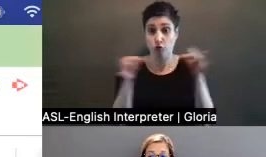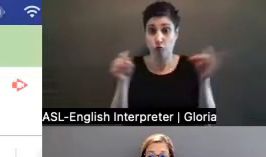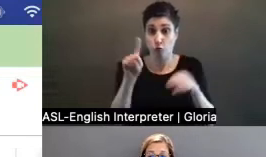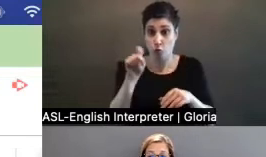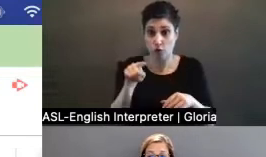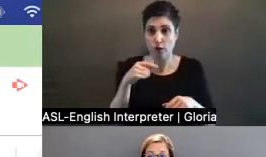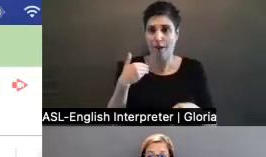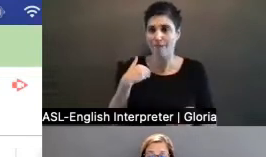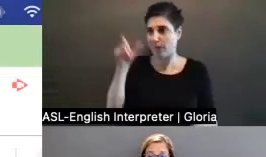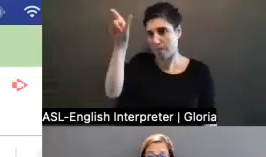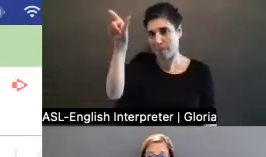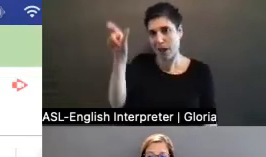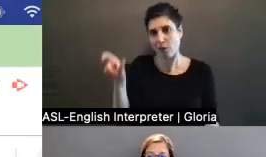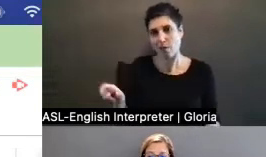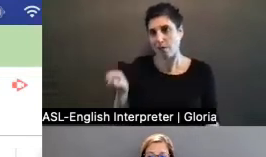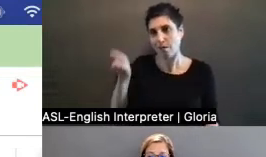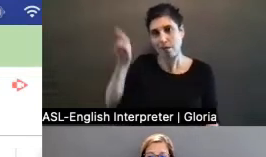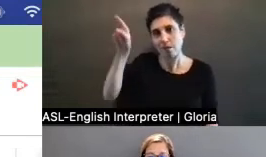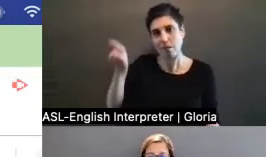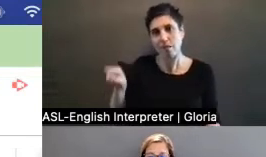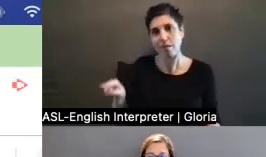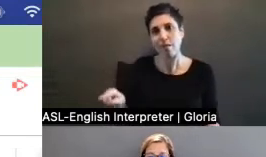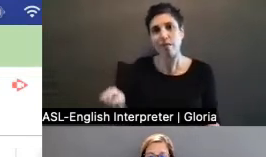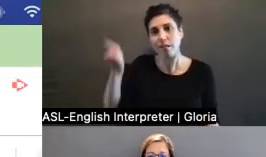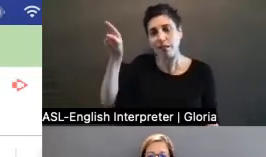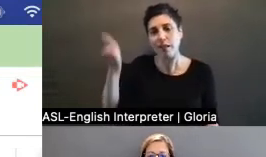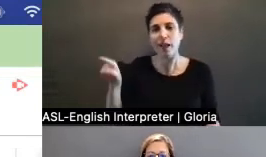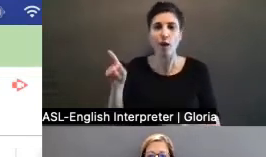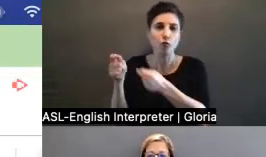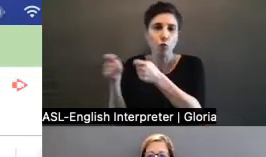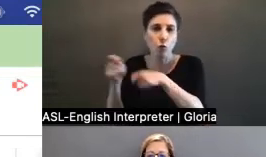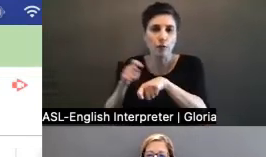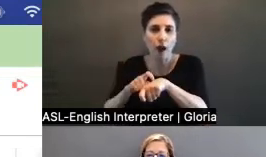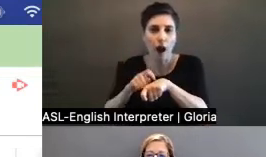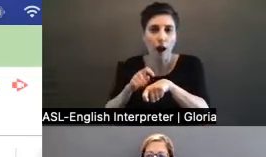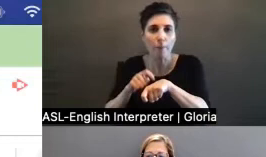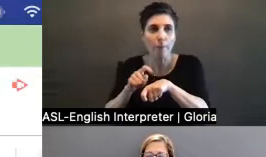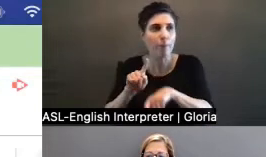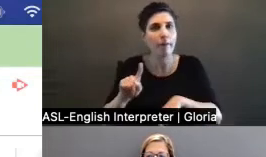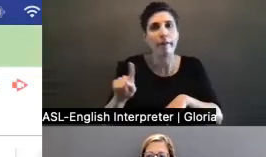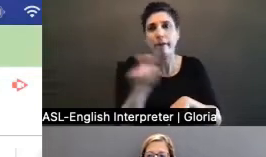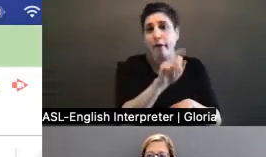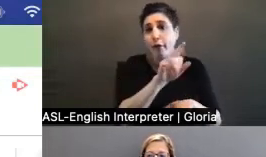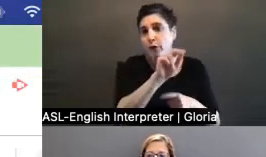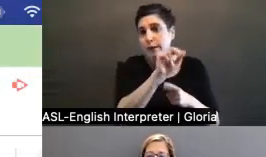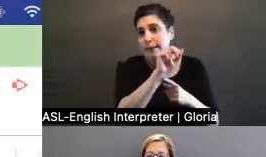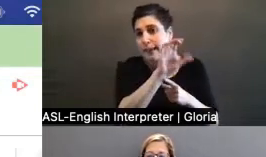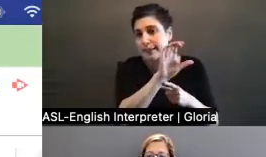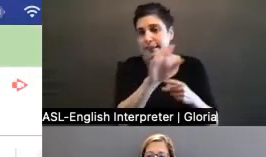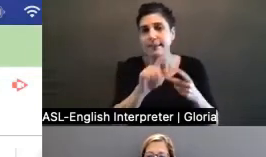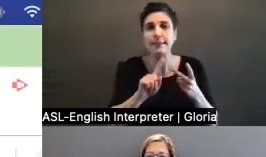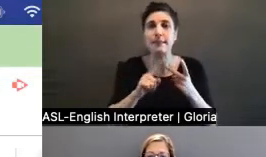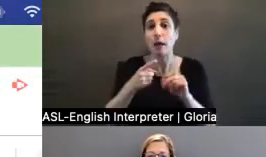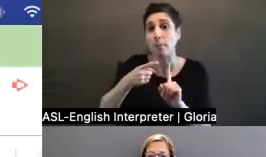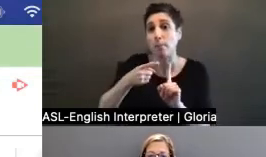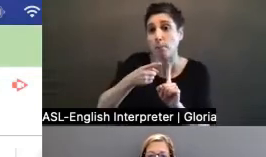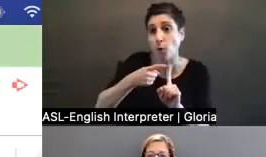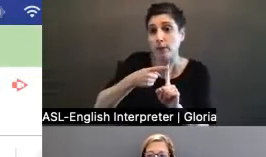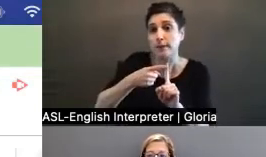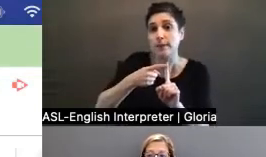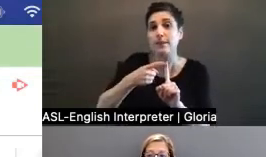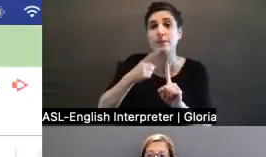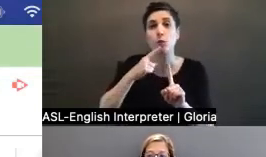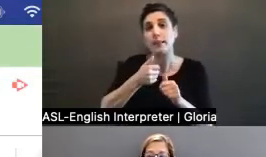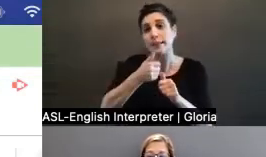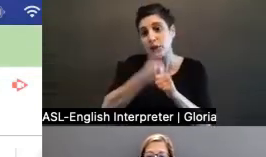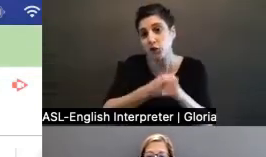the way Wendy was telling us that she can control the timing on it. You can even do points, you can add images and so on. Now,